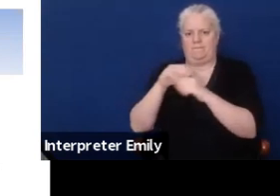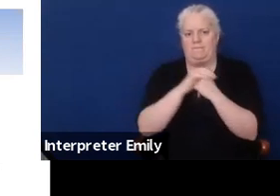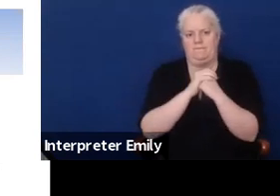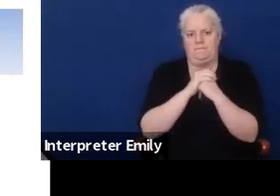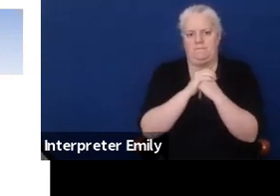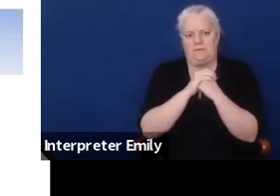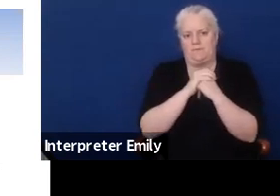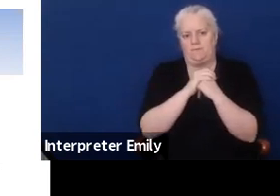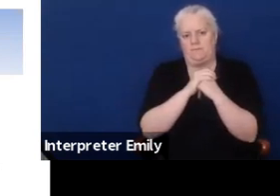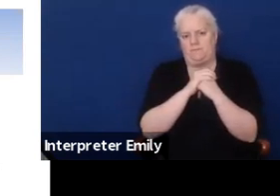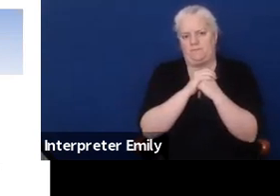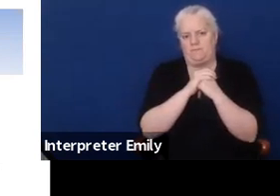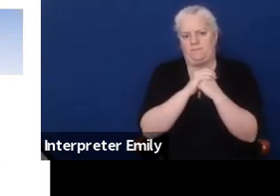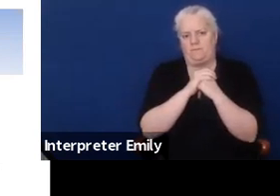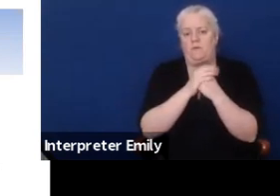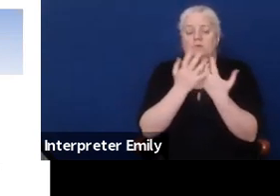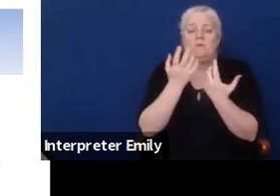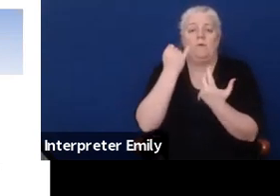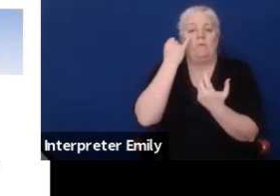too. So if you make